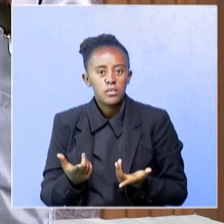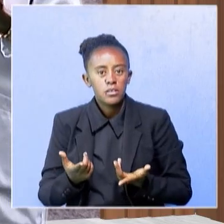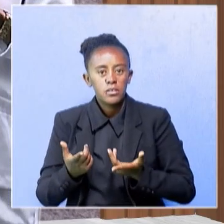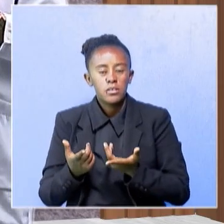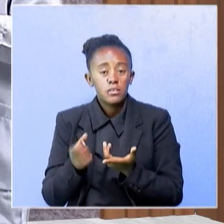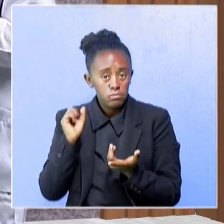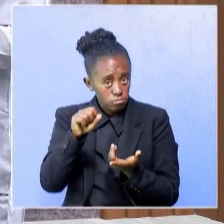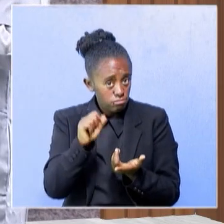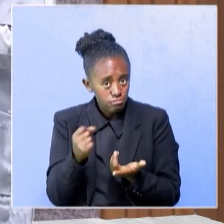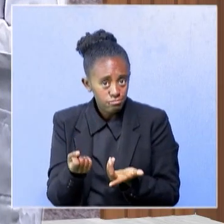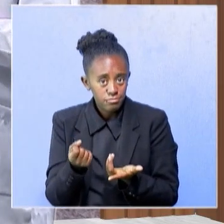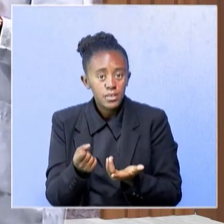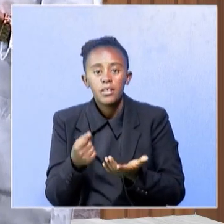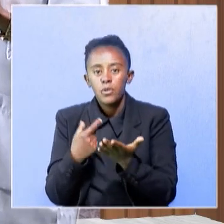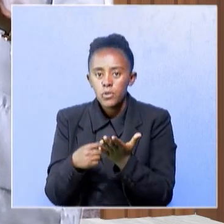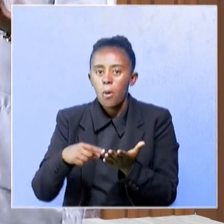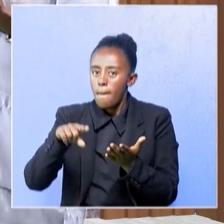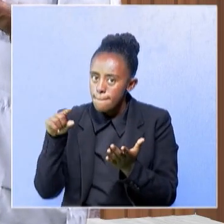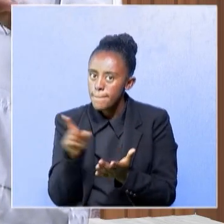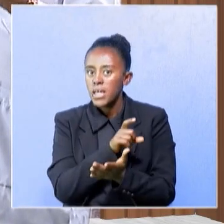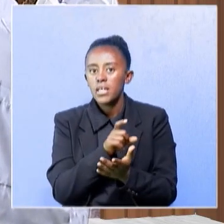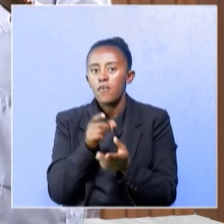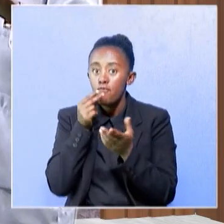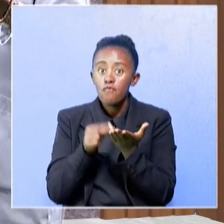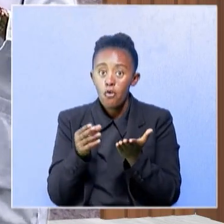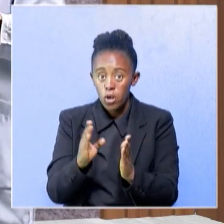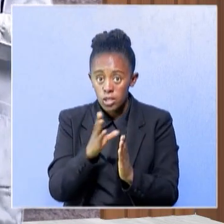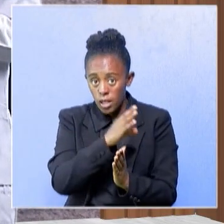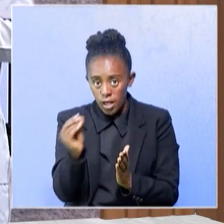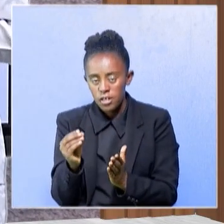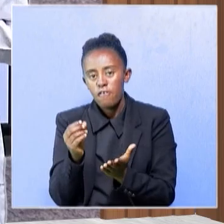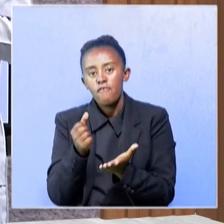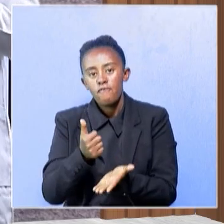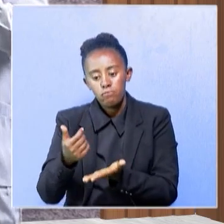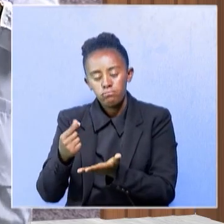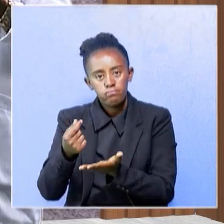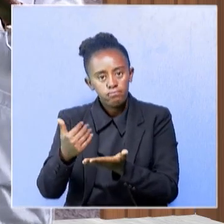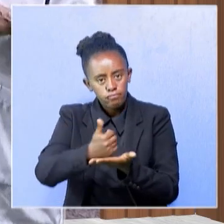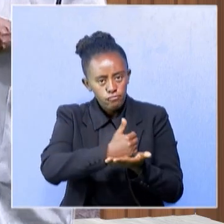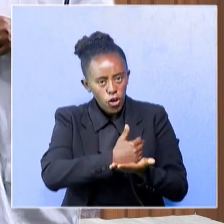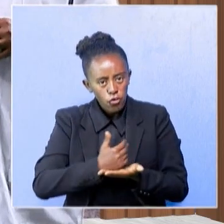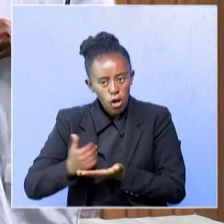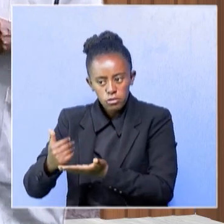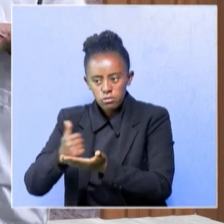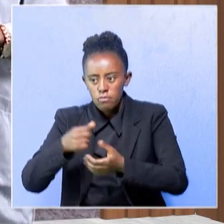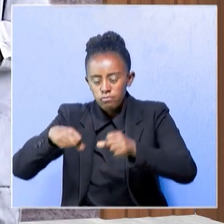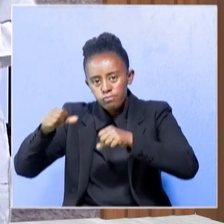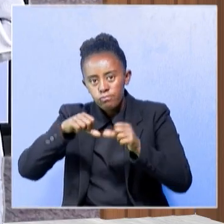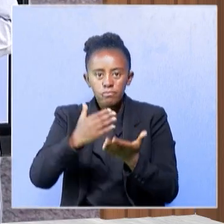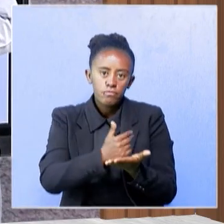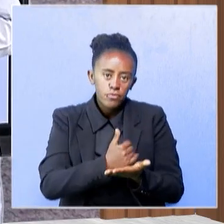Yeah. So being volunteer and fundraising, yeah, you have to fund one of